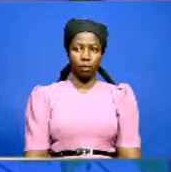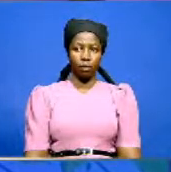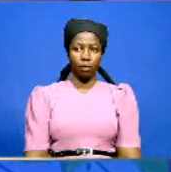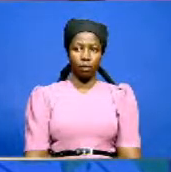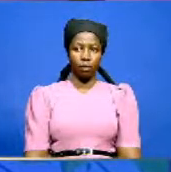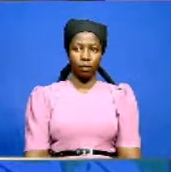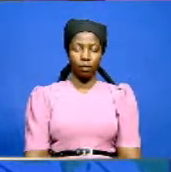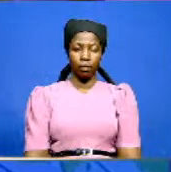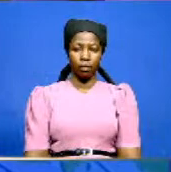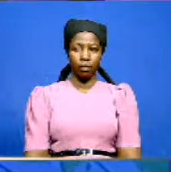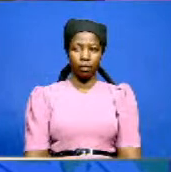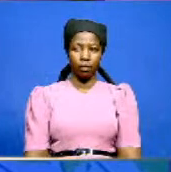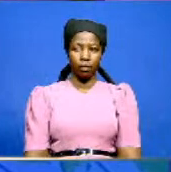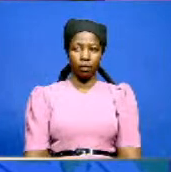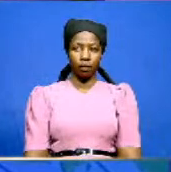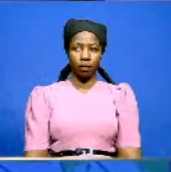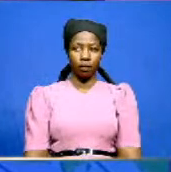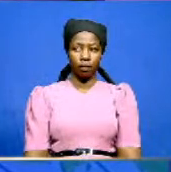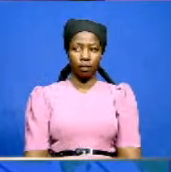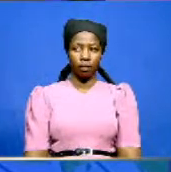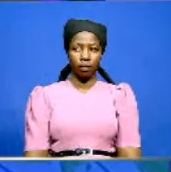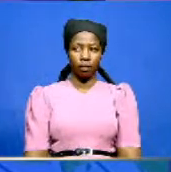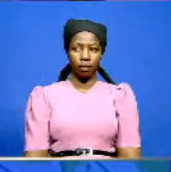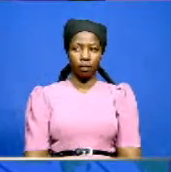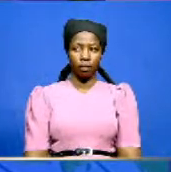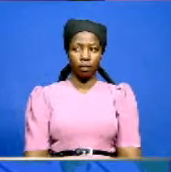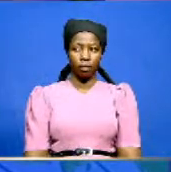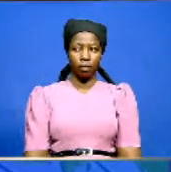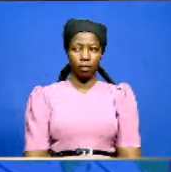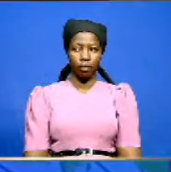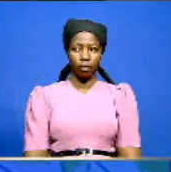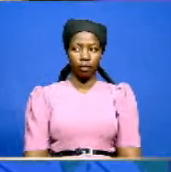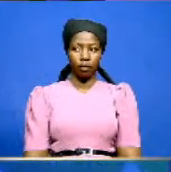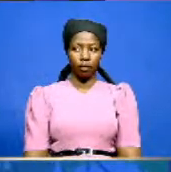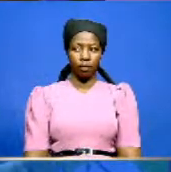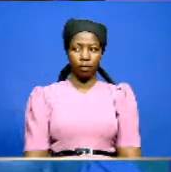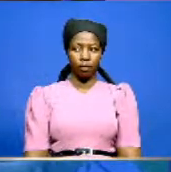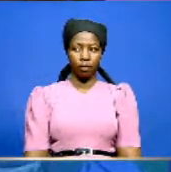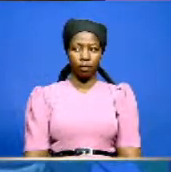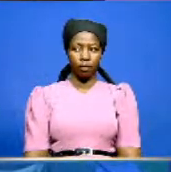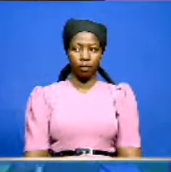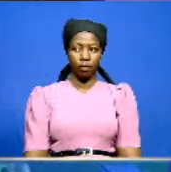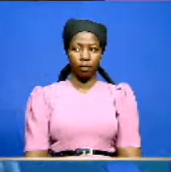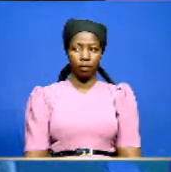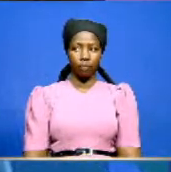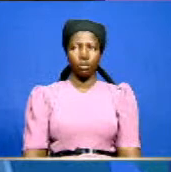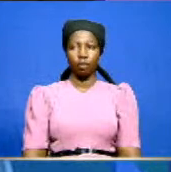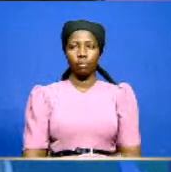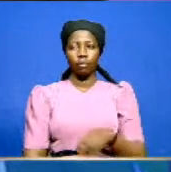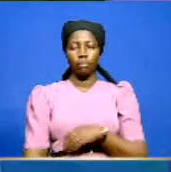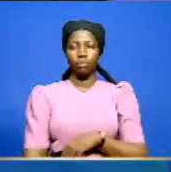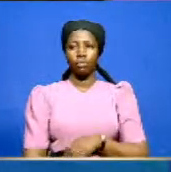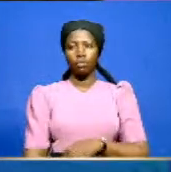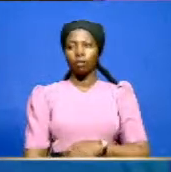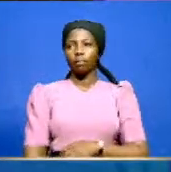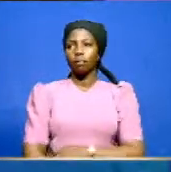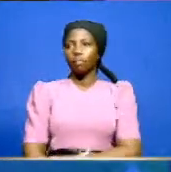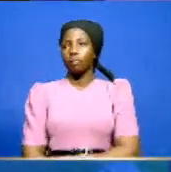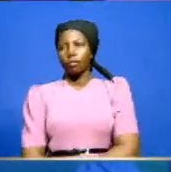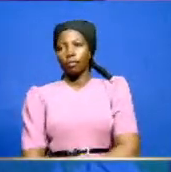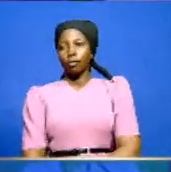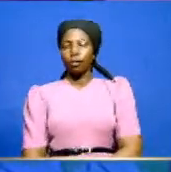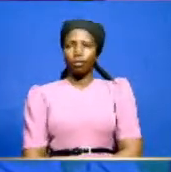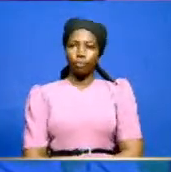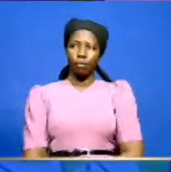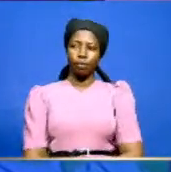Nande nimbwa to kwege na Muno mwano minto omwaziri akuwa nanga kogendera